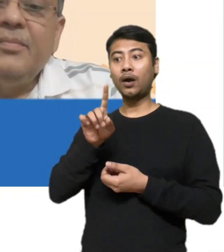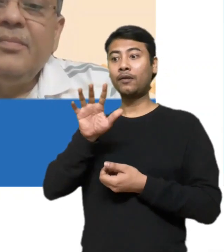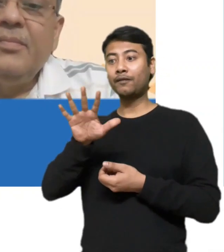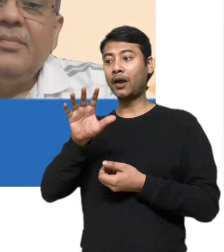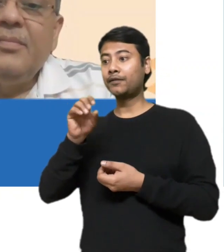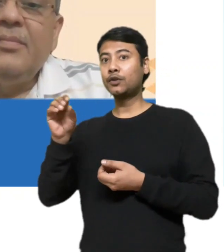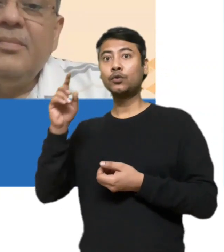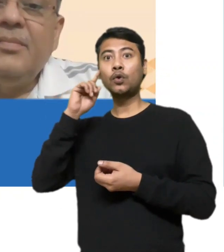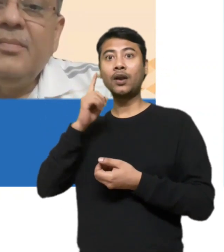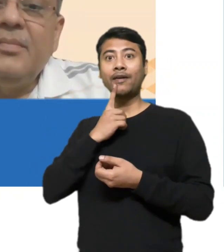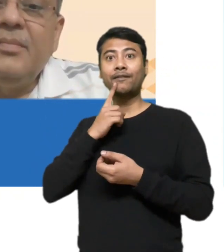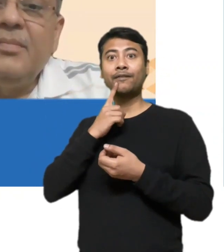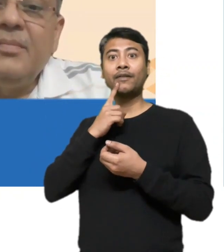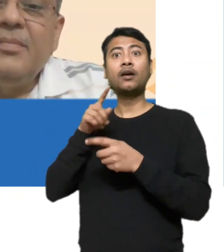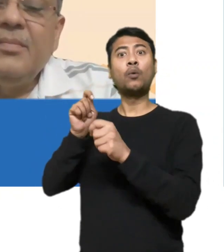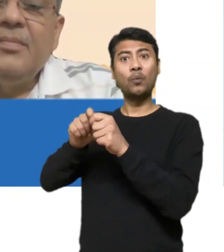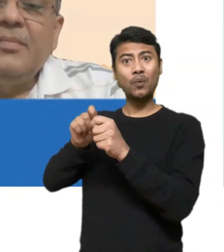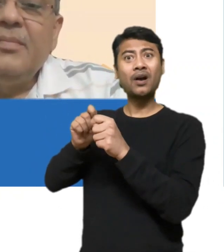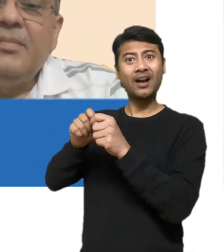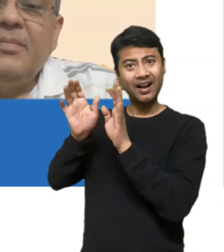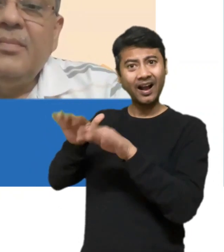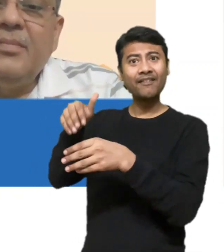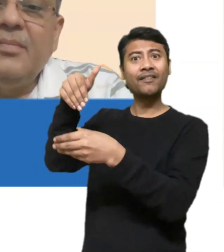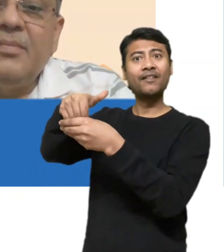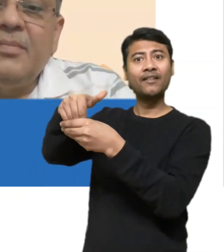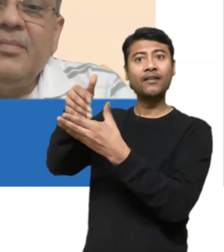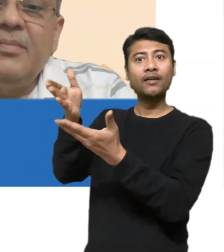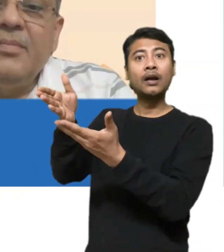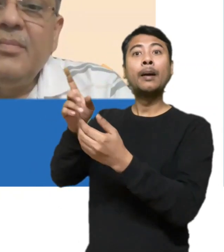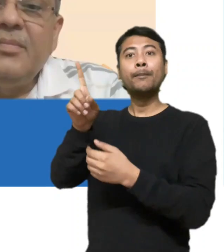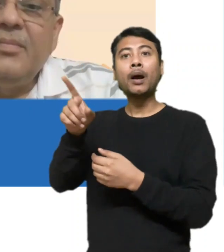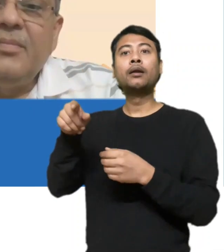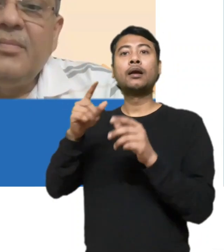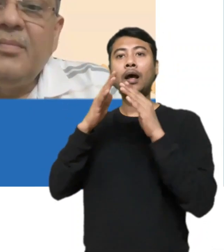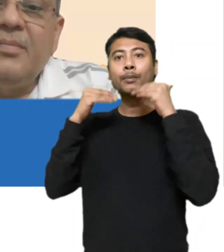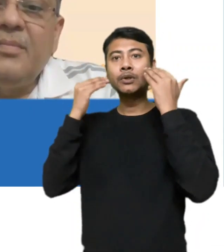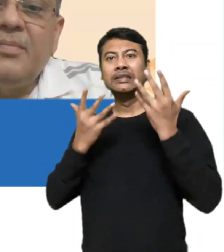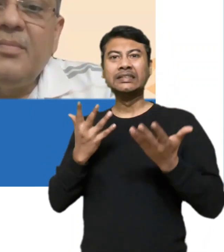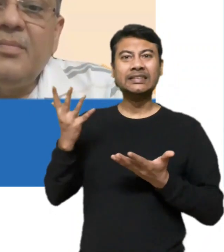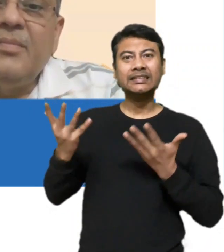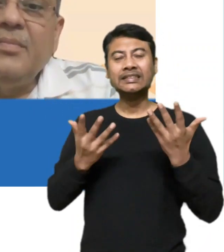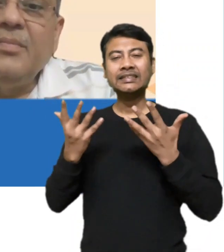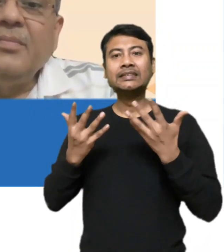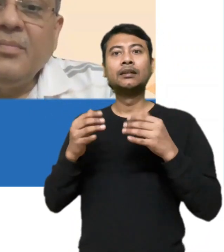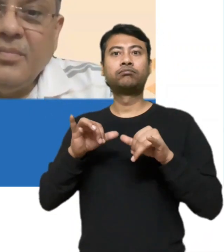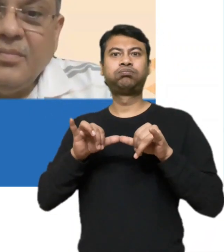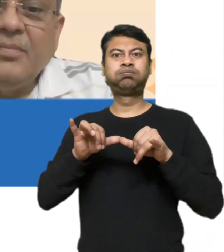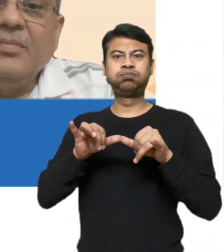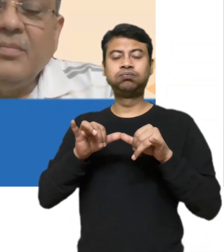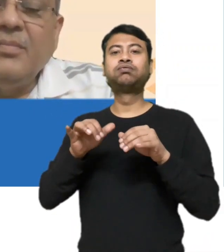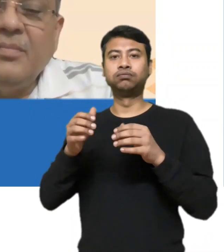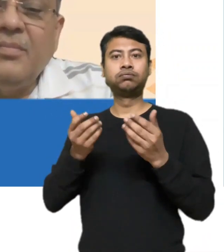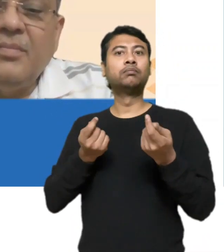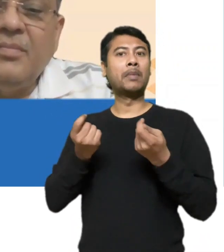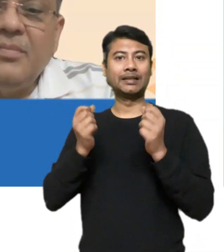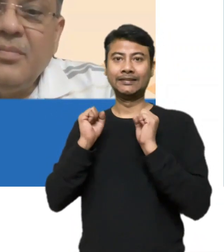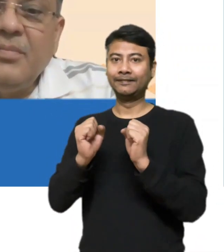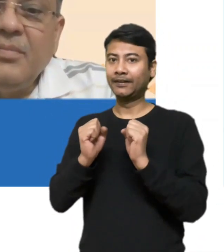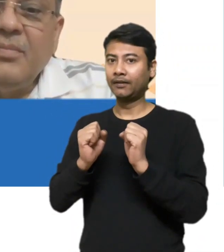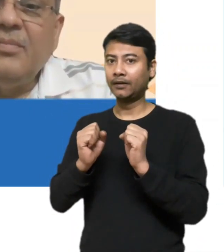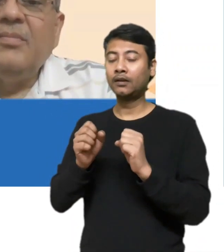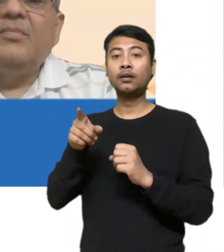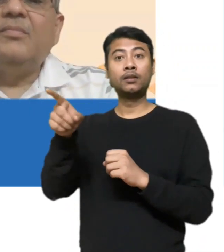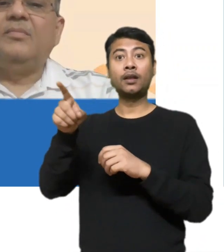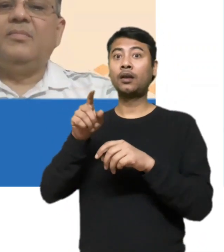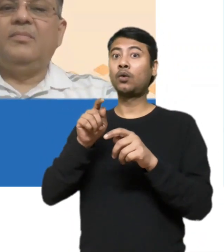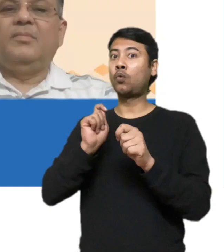were struggling a little bit, because you have to have, they run a very tight ship. The communication